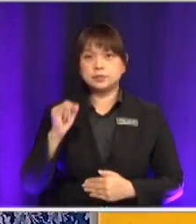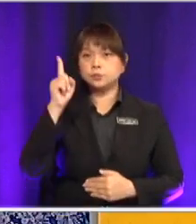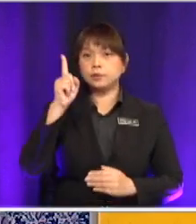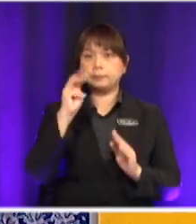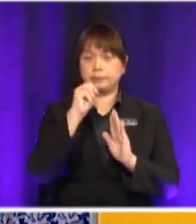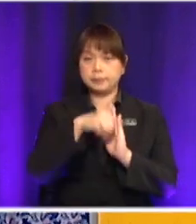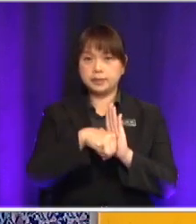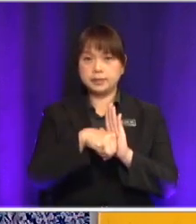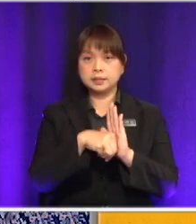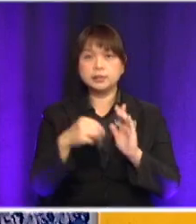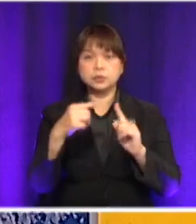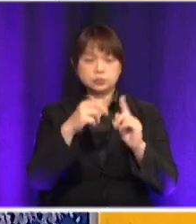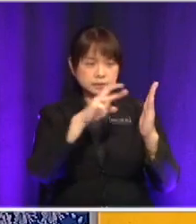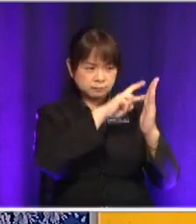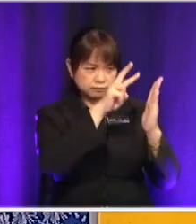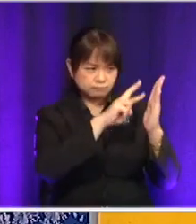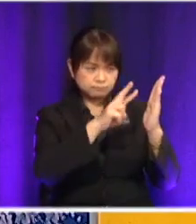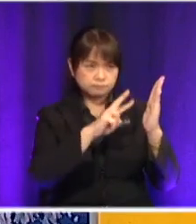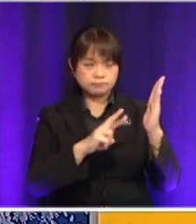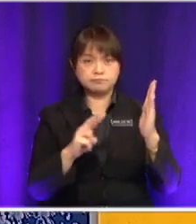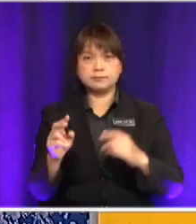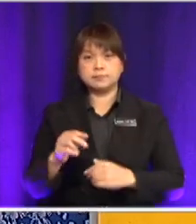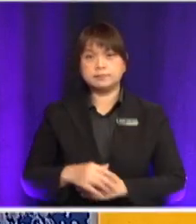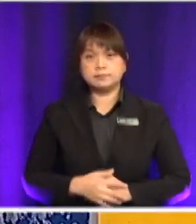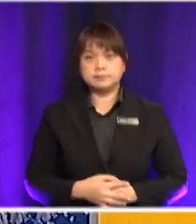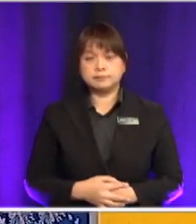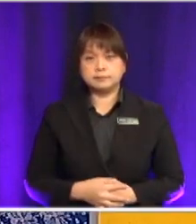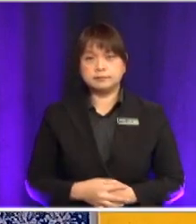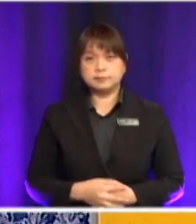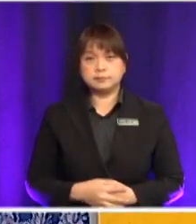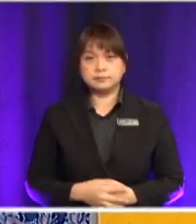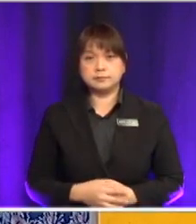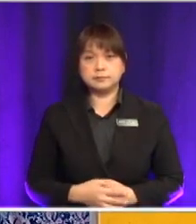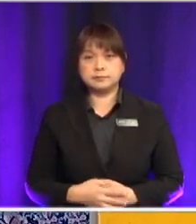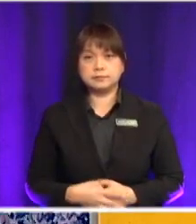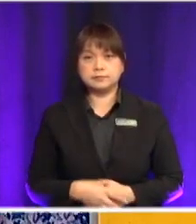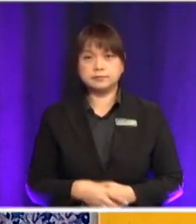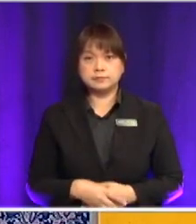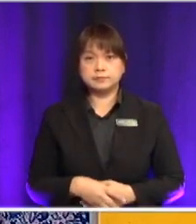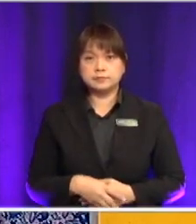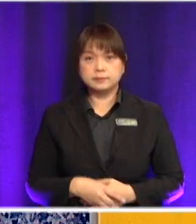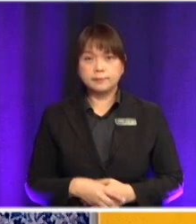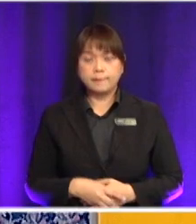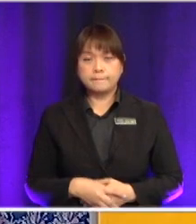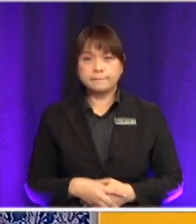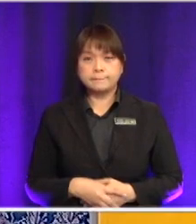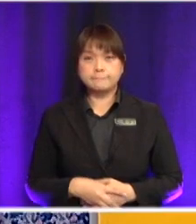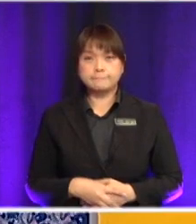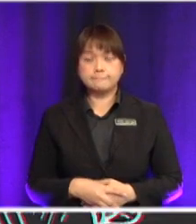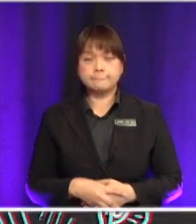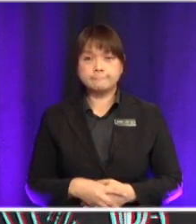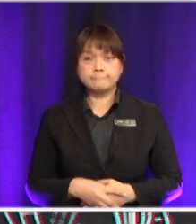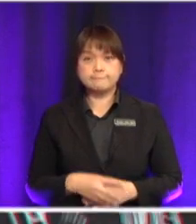plus just to skim through. And the text is not that long anyway. Because remember, we're not looking for details. We are looking for general